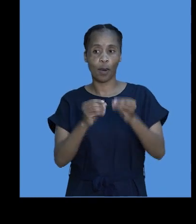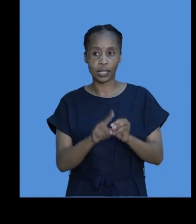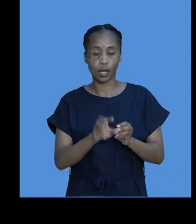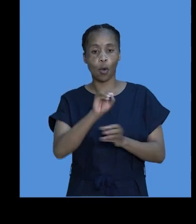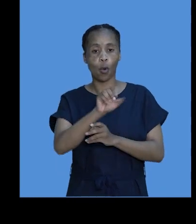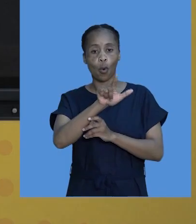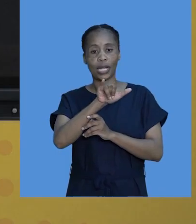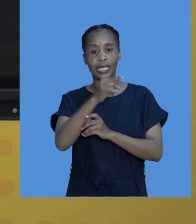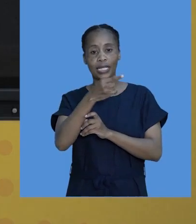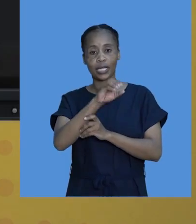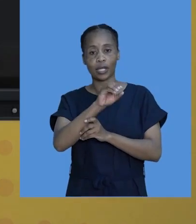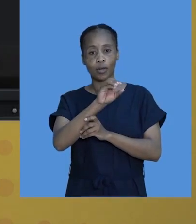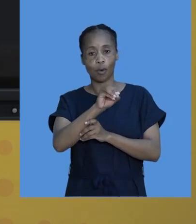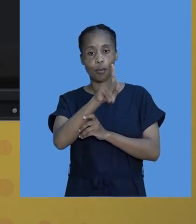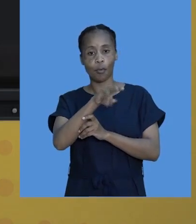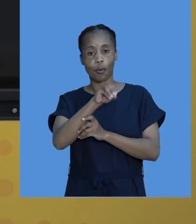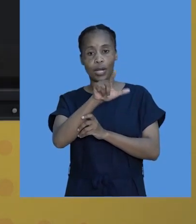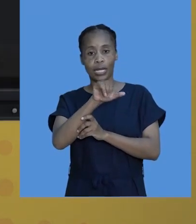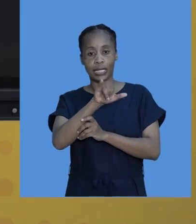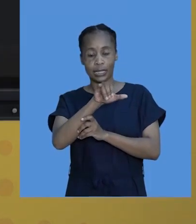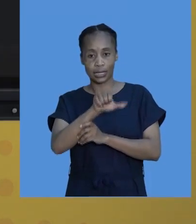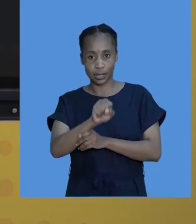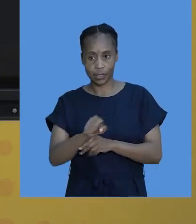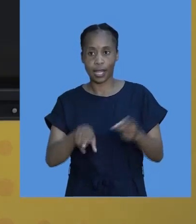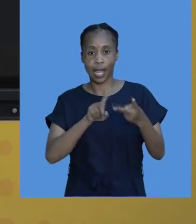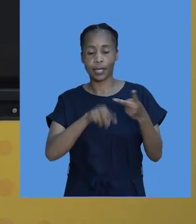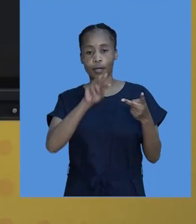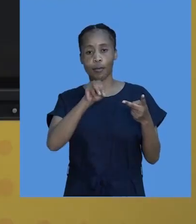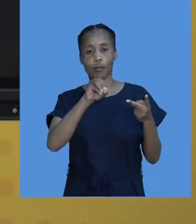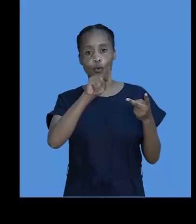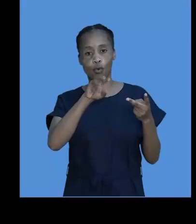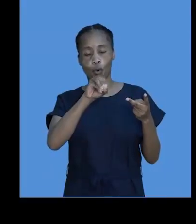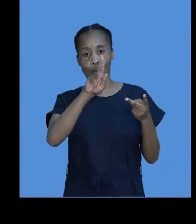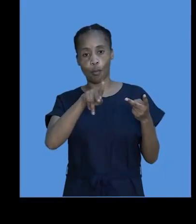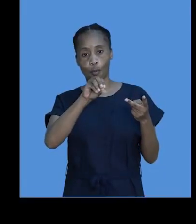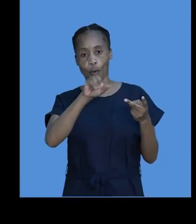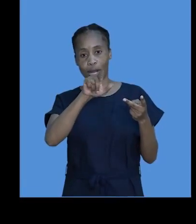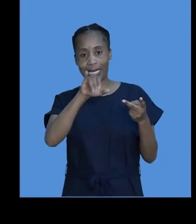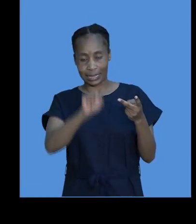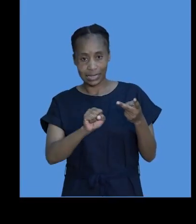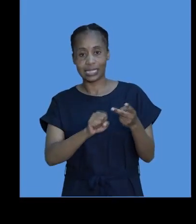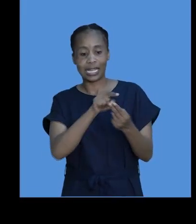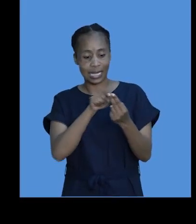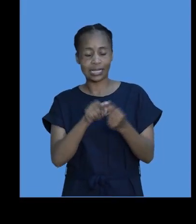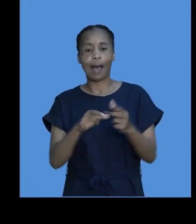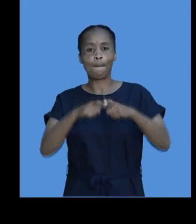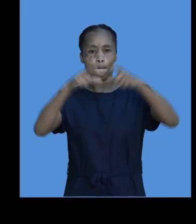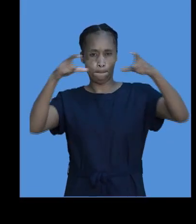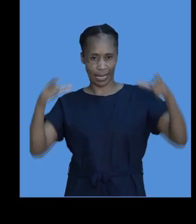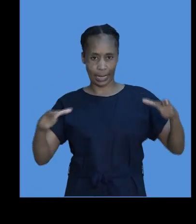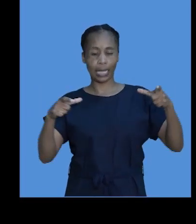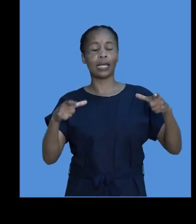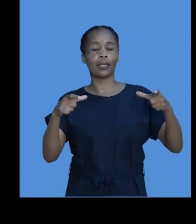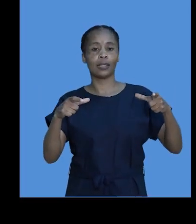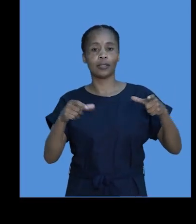our oligopolies and our monopolies are big businesses with a big capital base, hence they are able